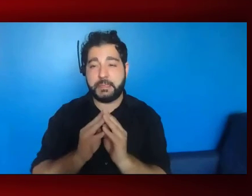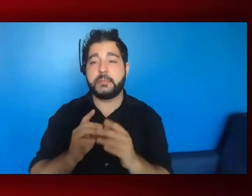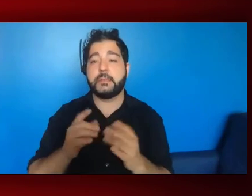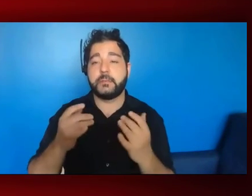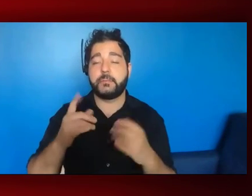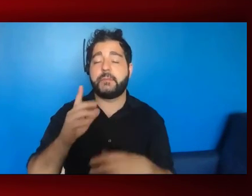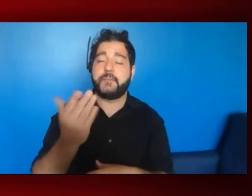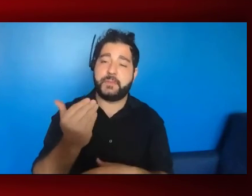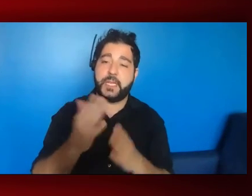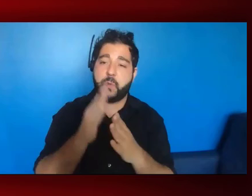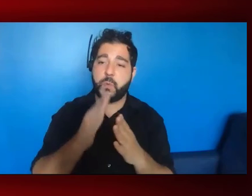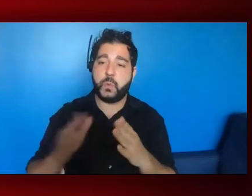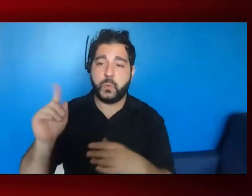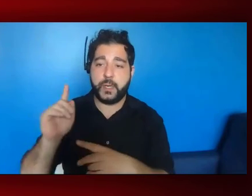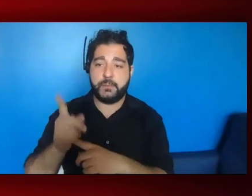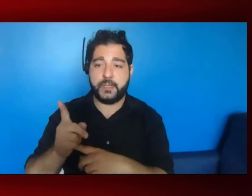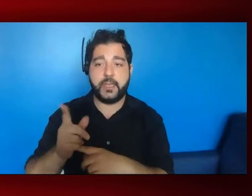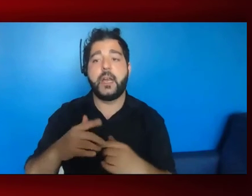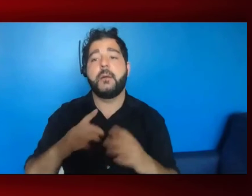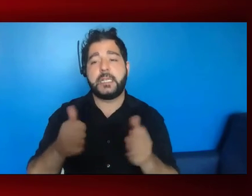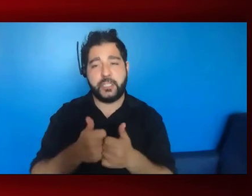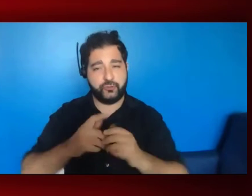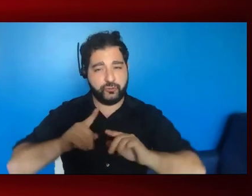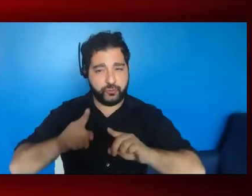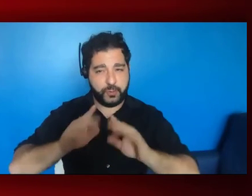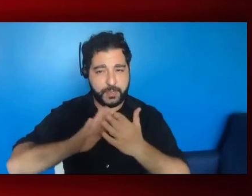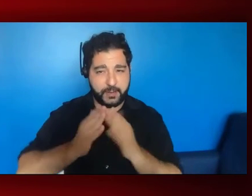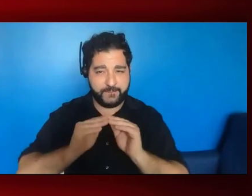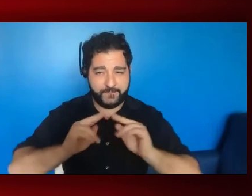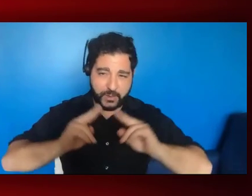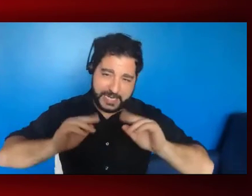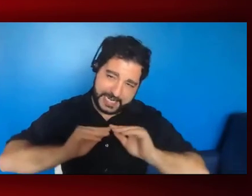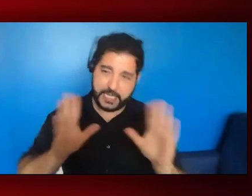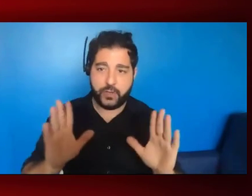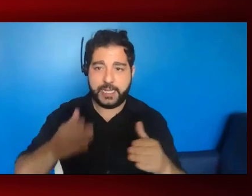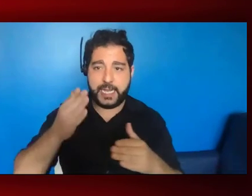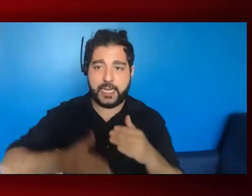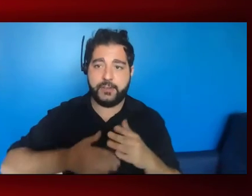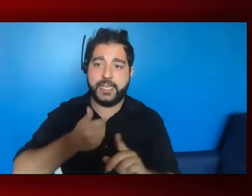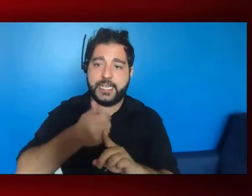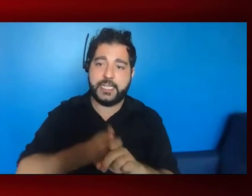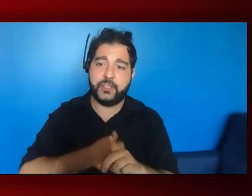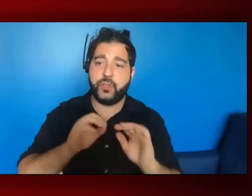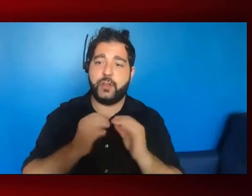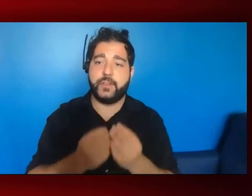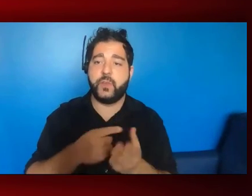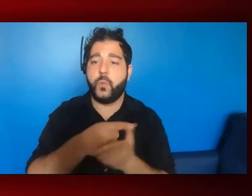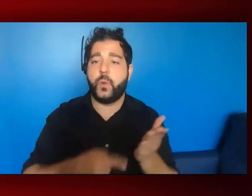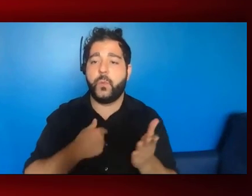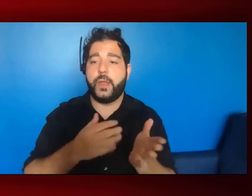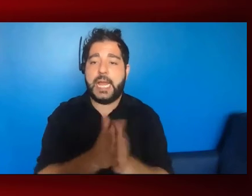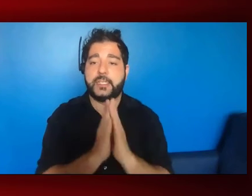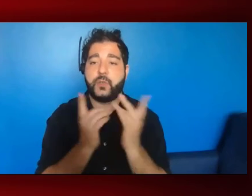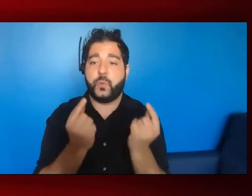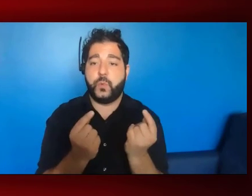long, I'm going to challenge you to try to be extra clear at the end of the meeting with each office about what we're asking for